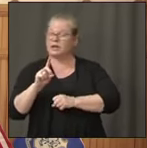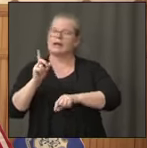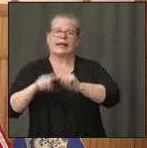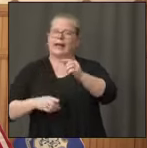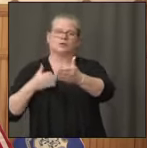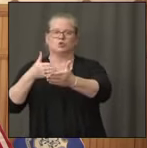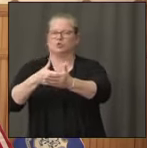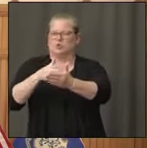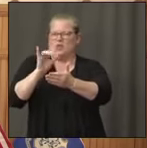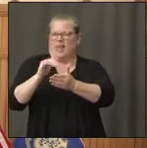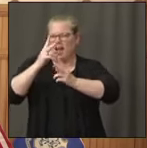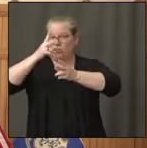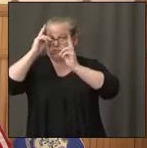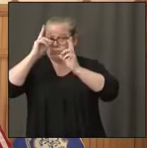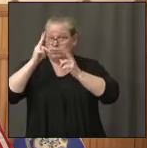on.